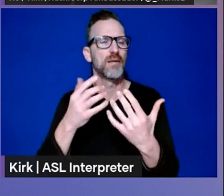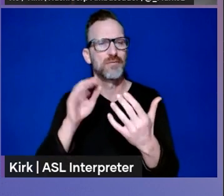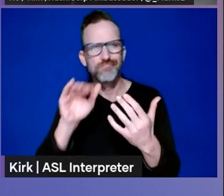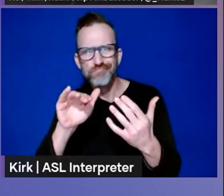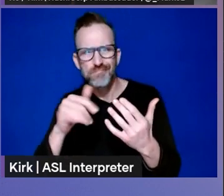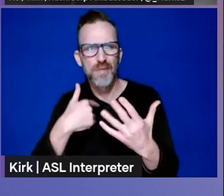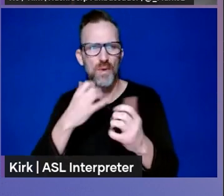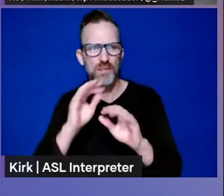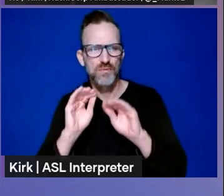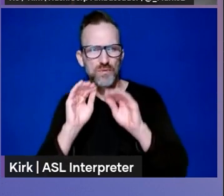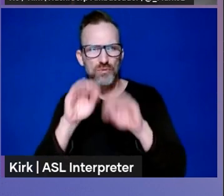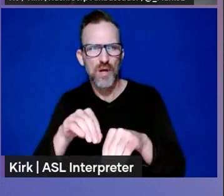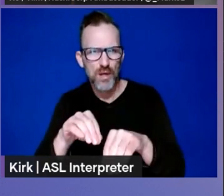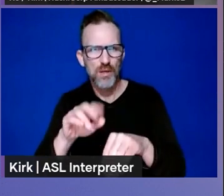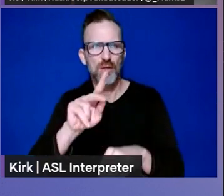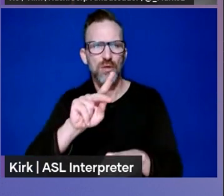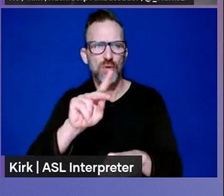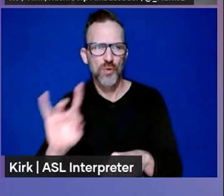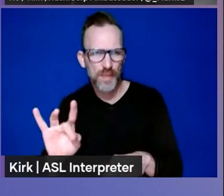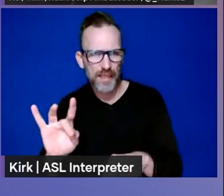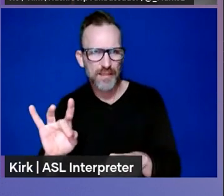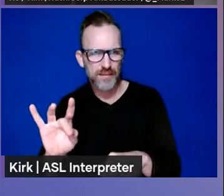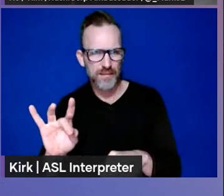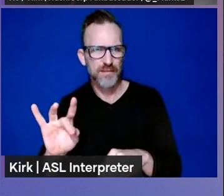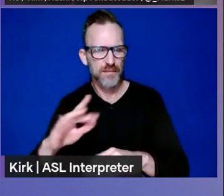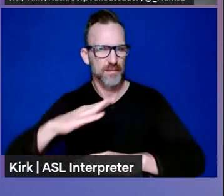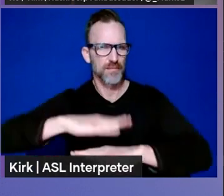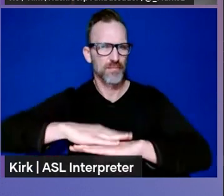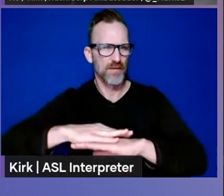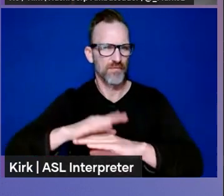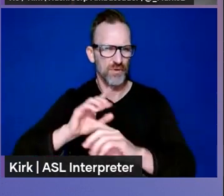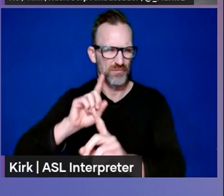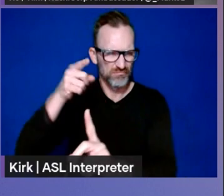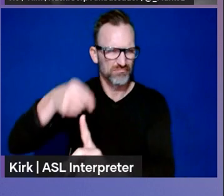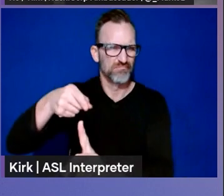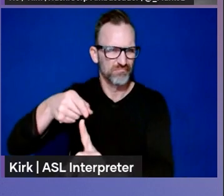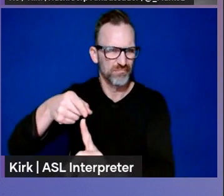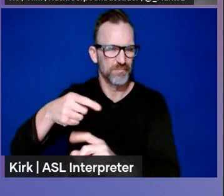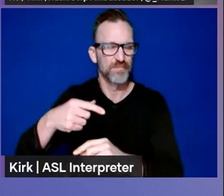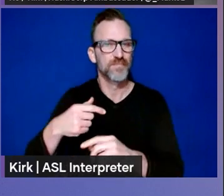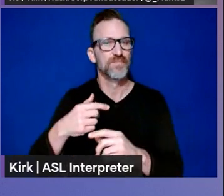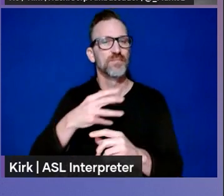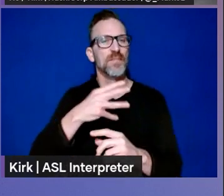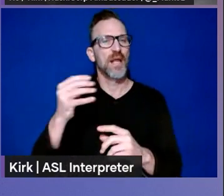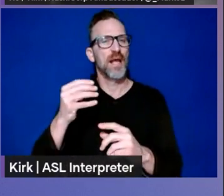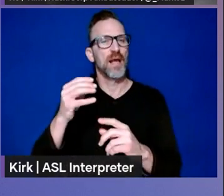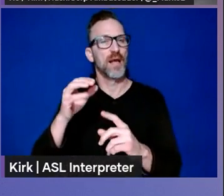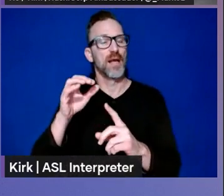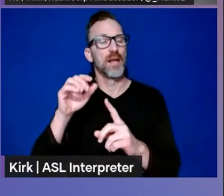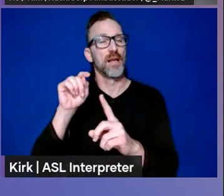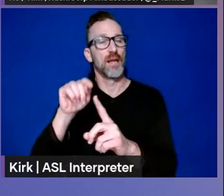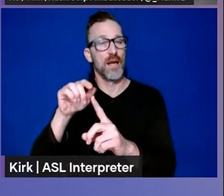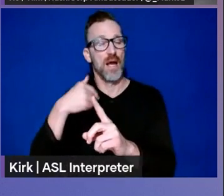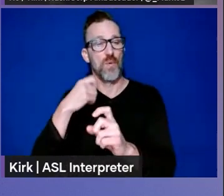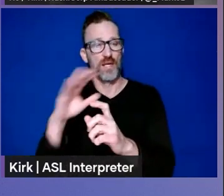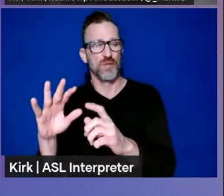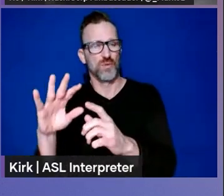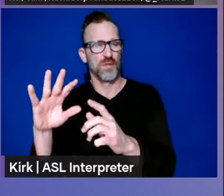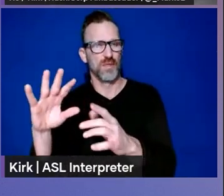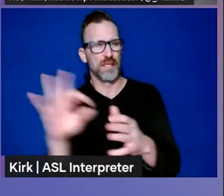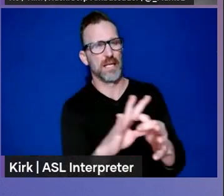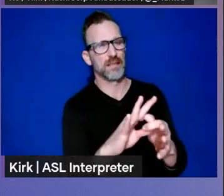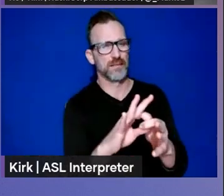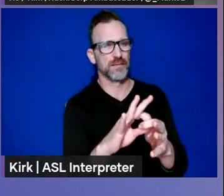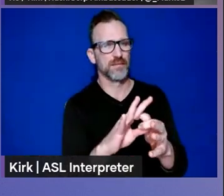Kubernetes platform. I want to connect it to my Waypoint server, which